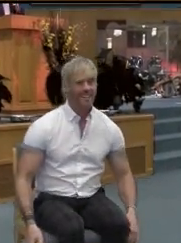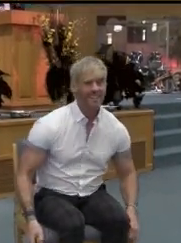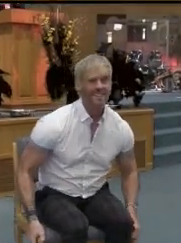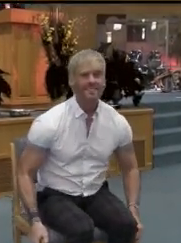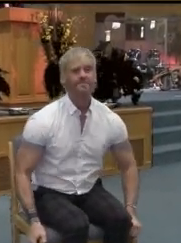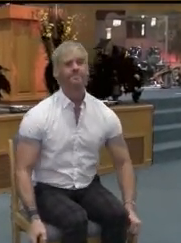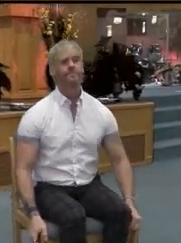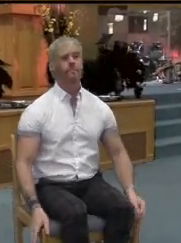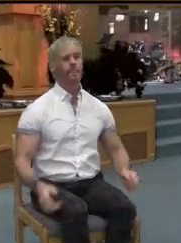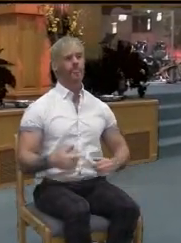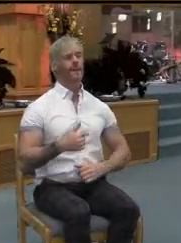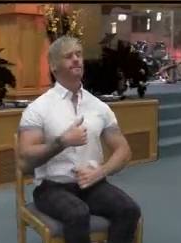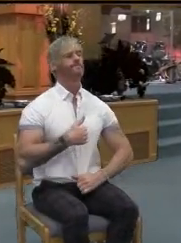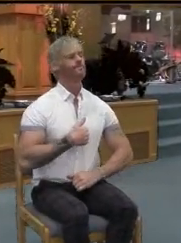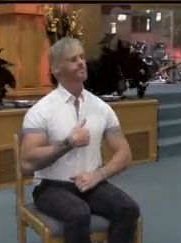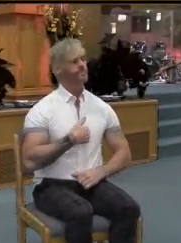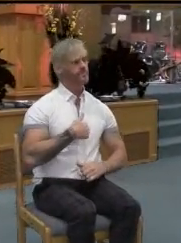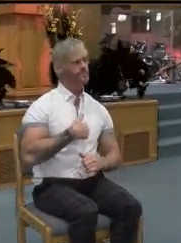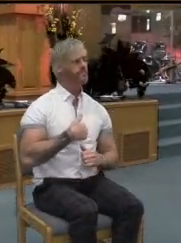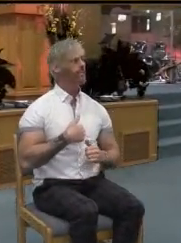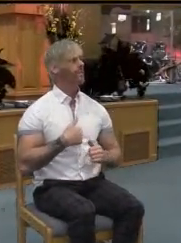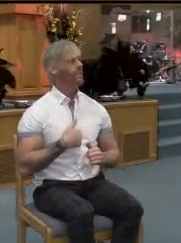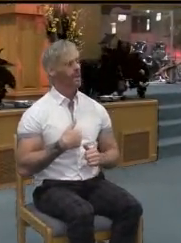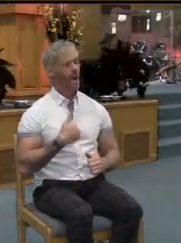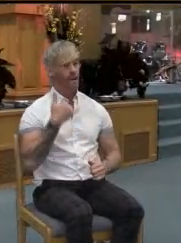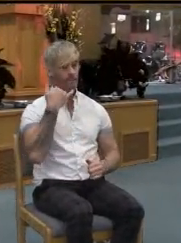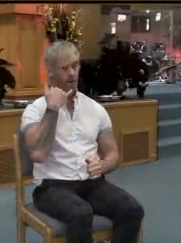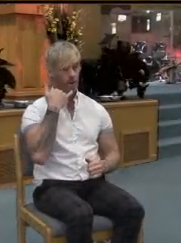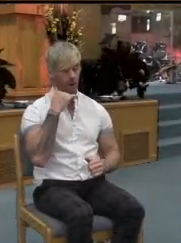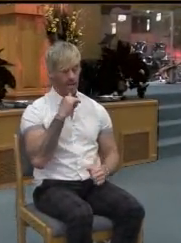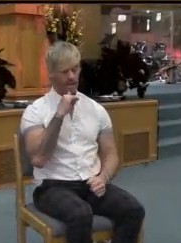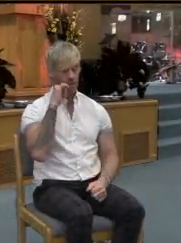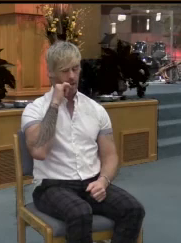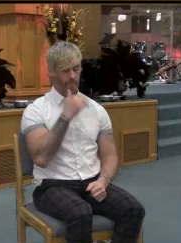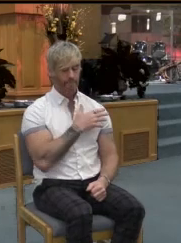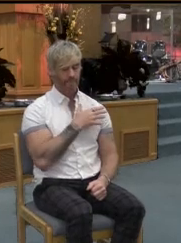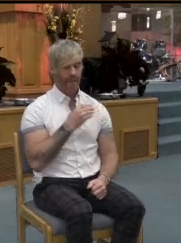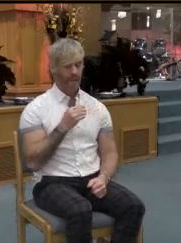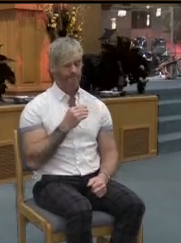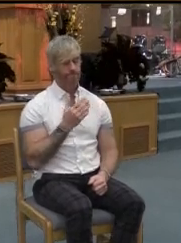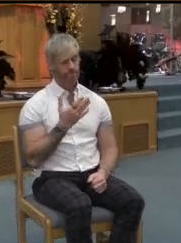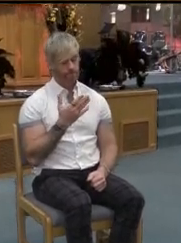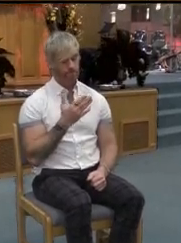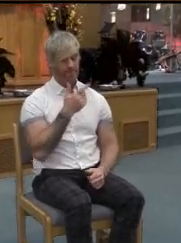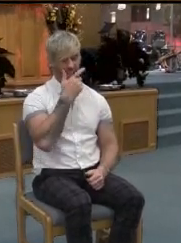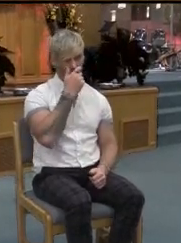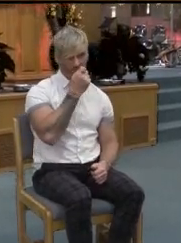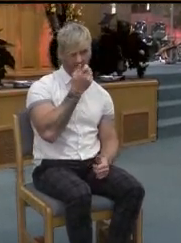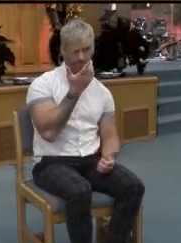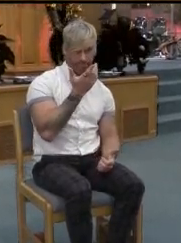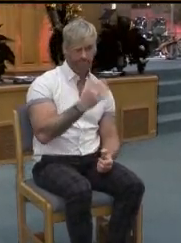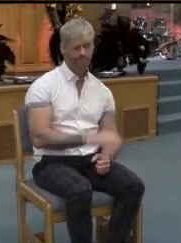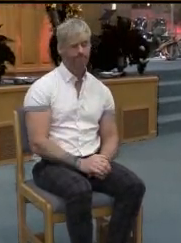I received an interesting phone call yesterday, and it was one of those pivotal moments in life.